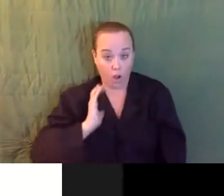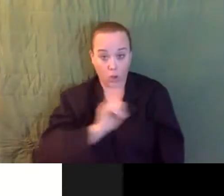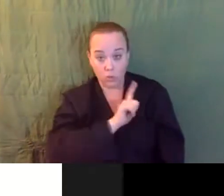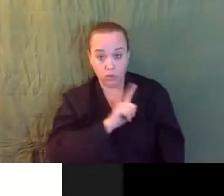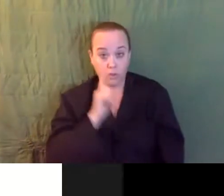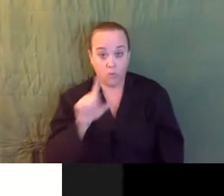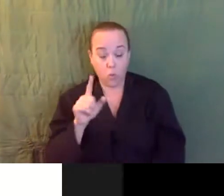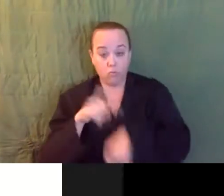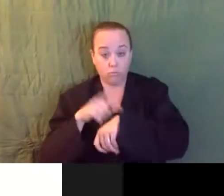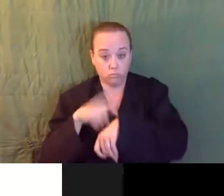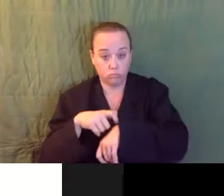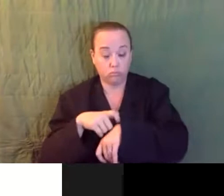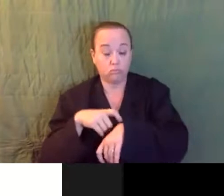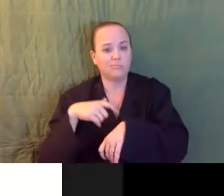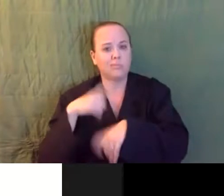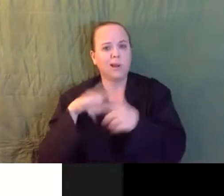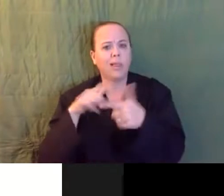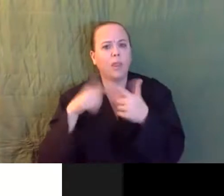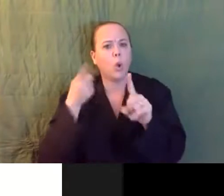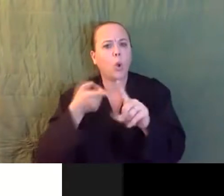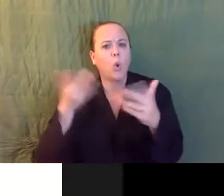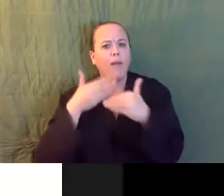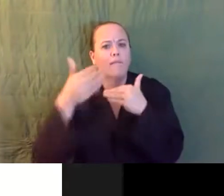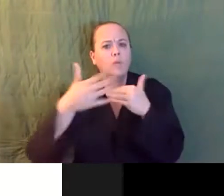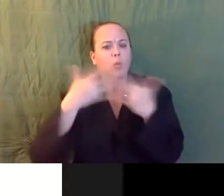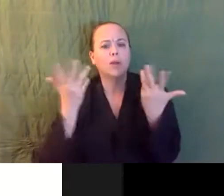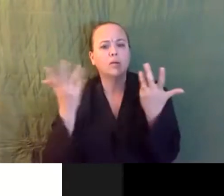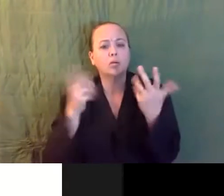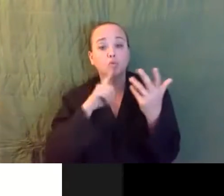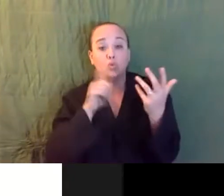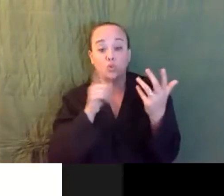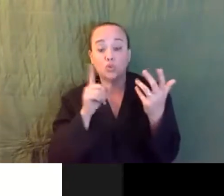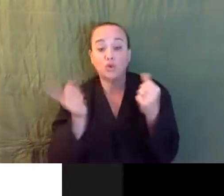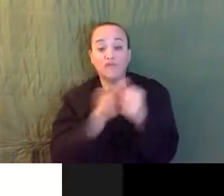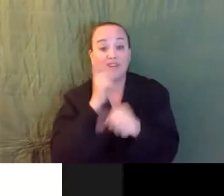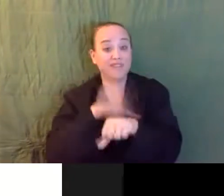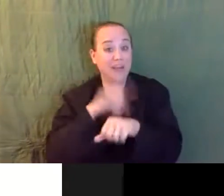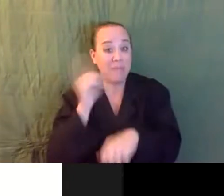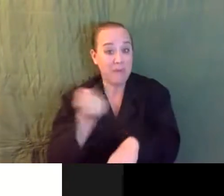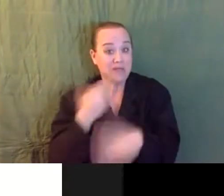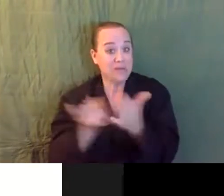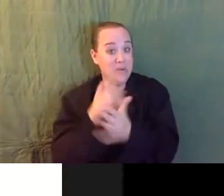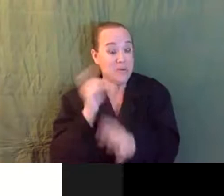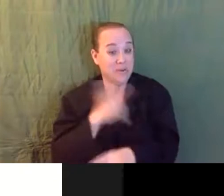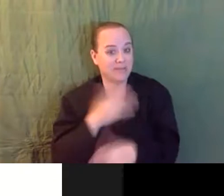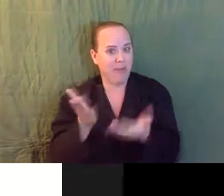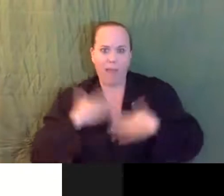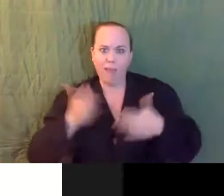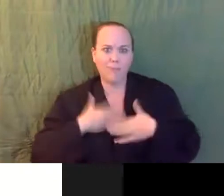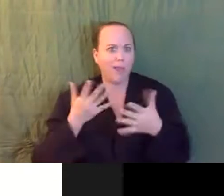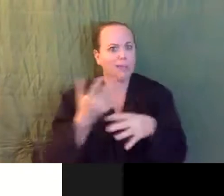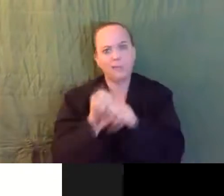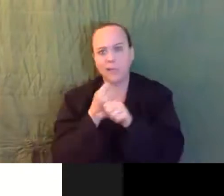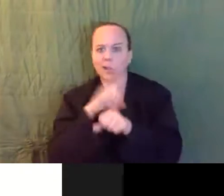of terms, then what are your goals after that? Sure. Well, that's the first time I've had that question, and I'm happy to get a